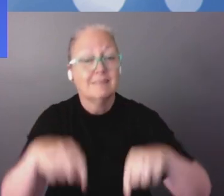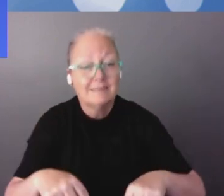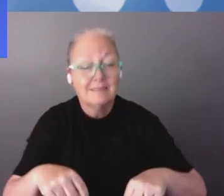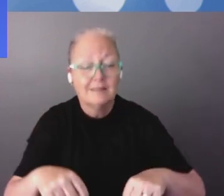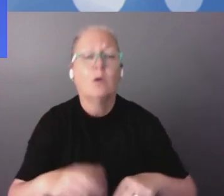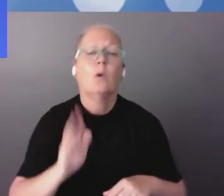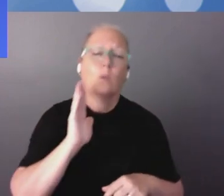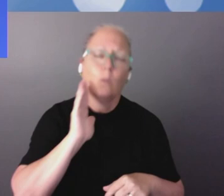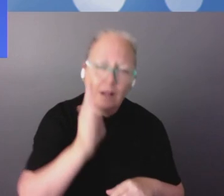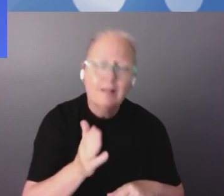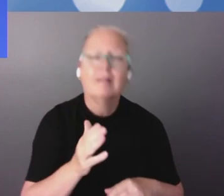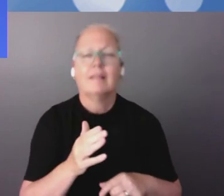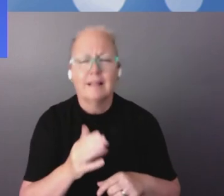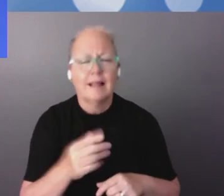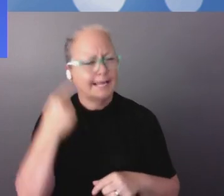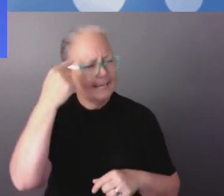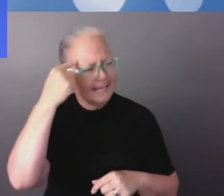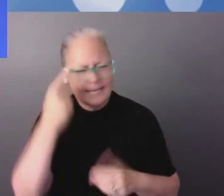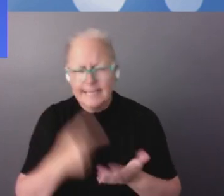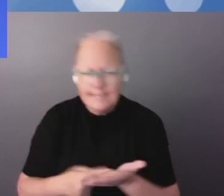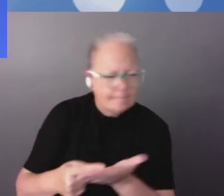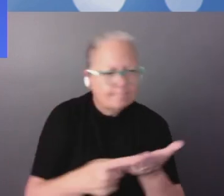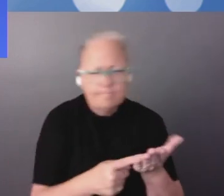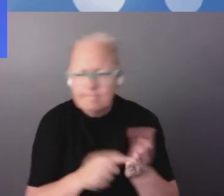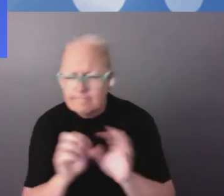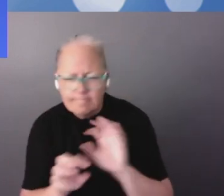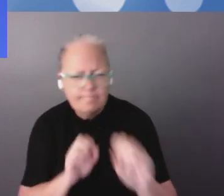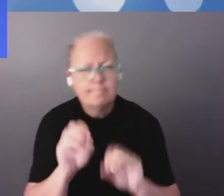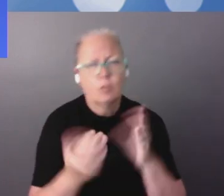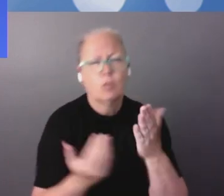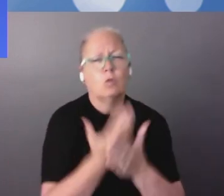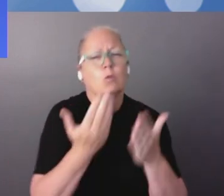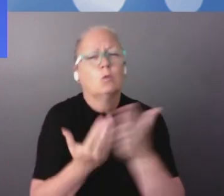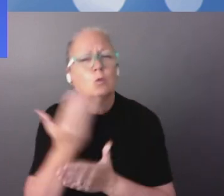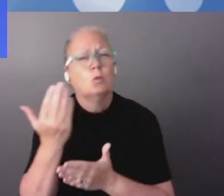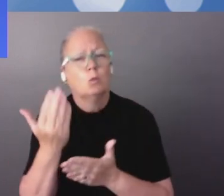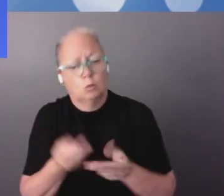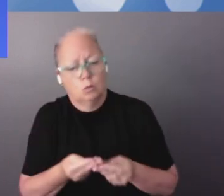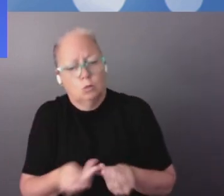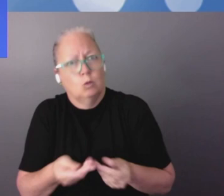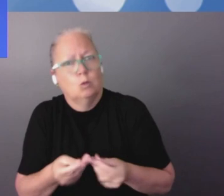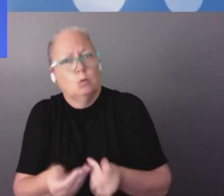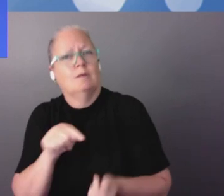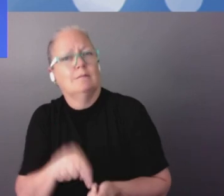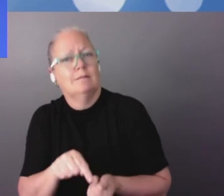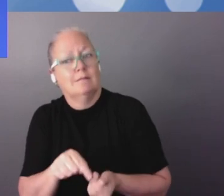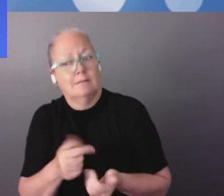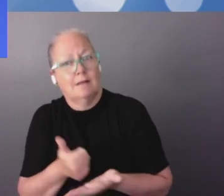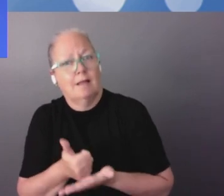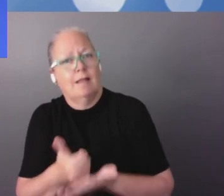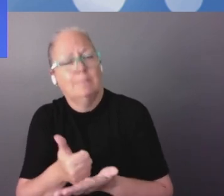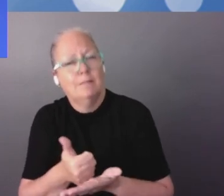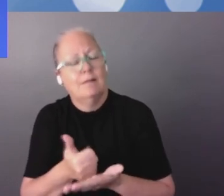of new solutions. I am convinced that it will help in the implementation of new